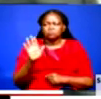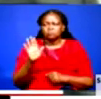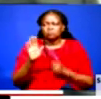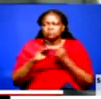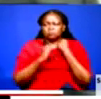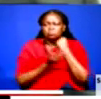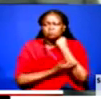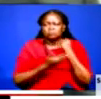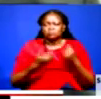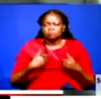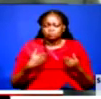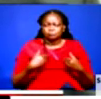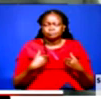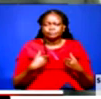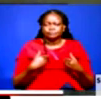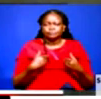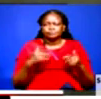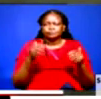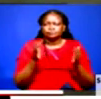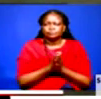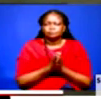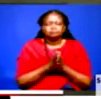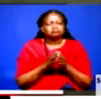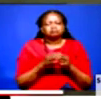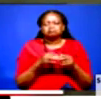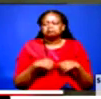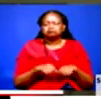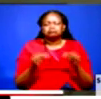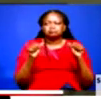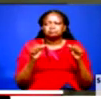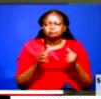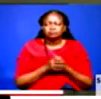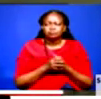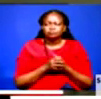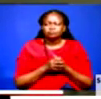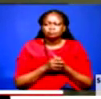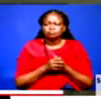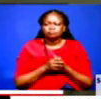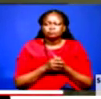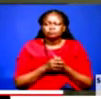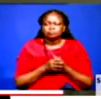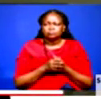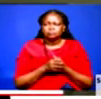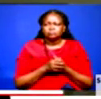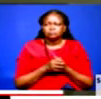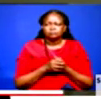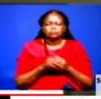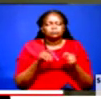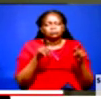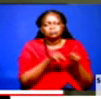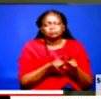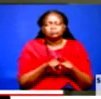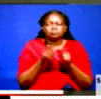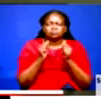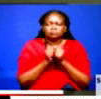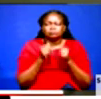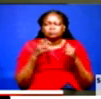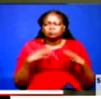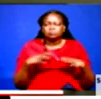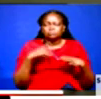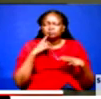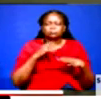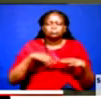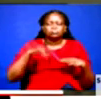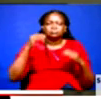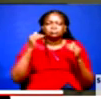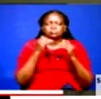pregnant. And the story goes on to those who have higher level